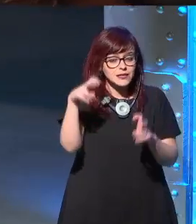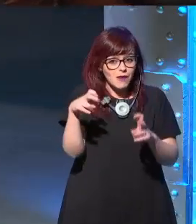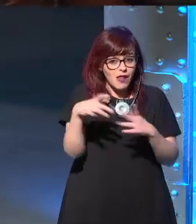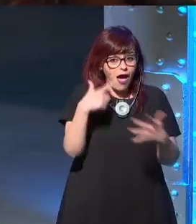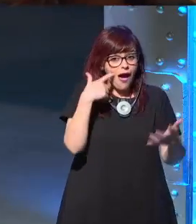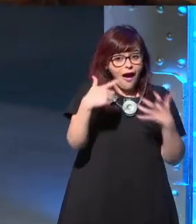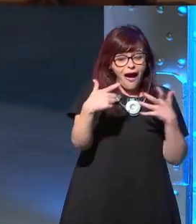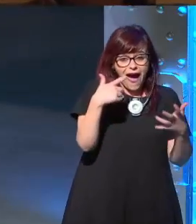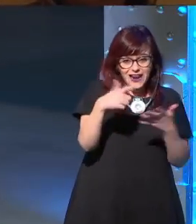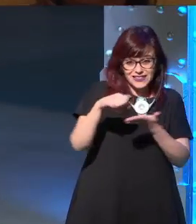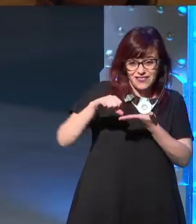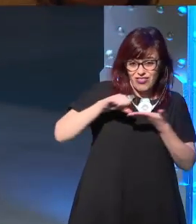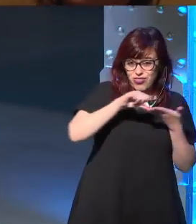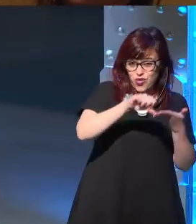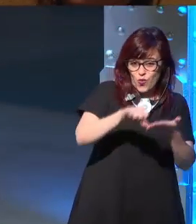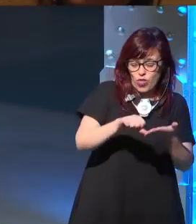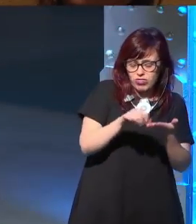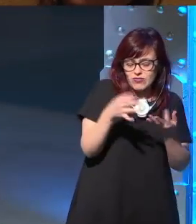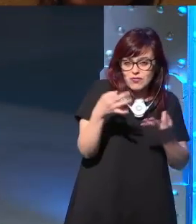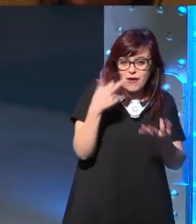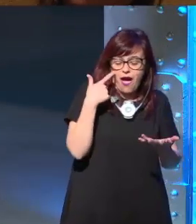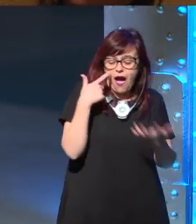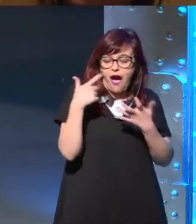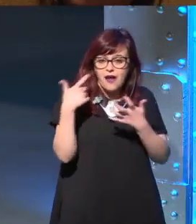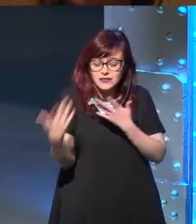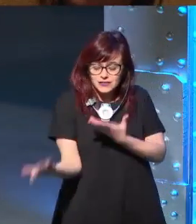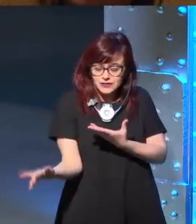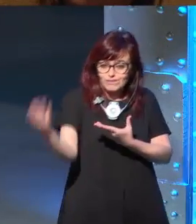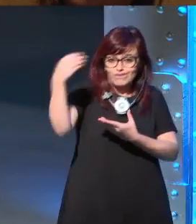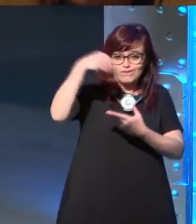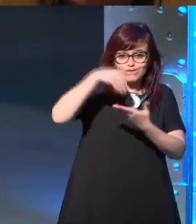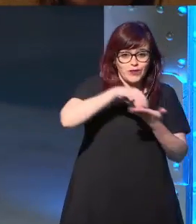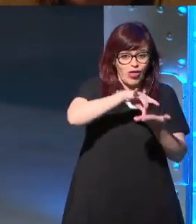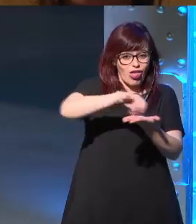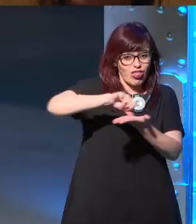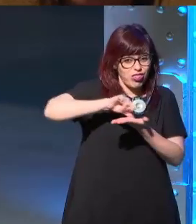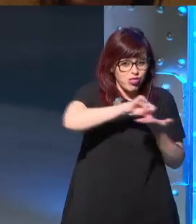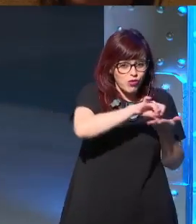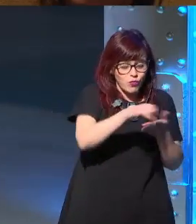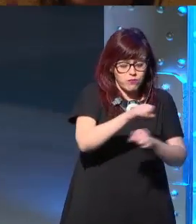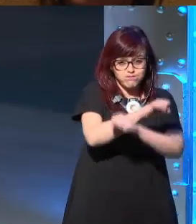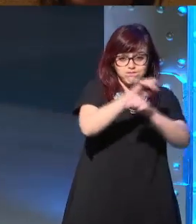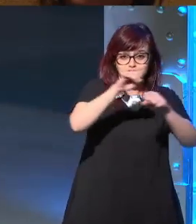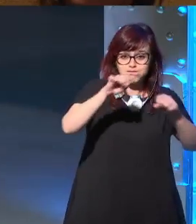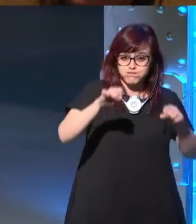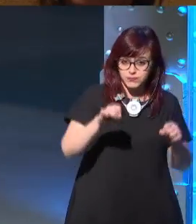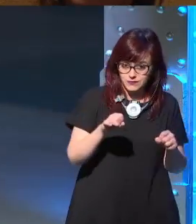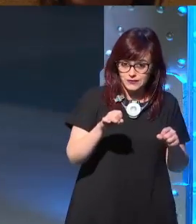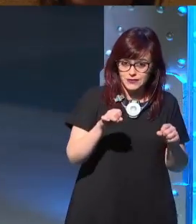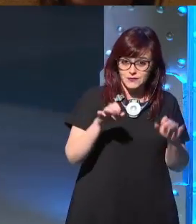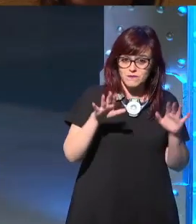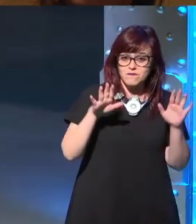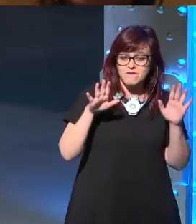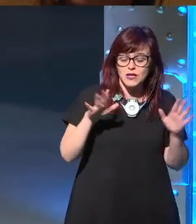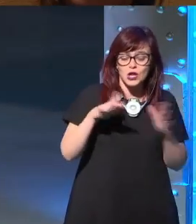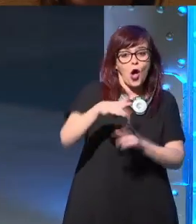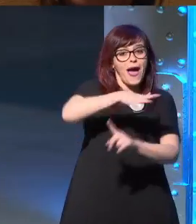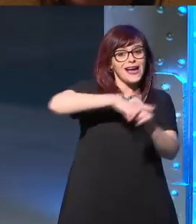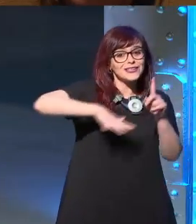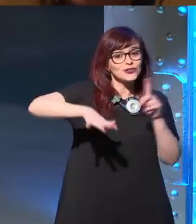when it comes to art and artists, normally our parents and our business environment tell us,